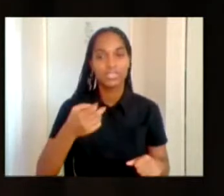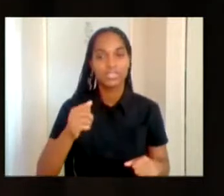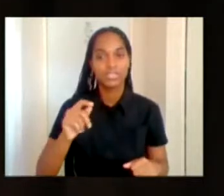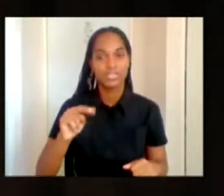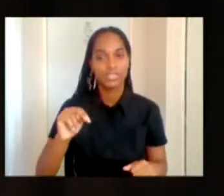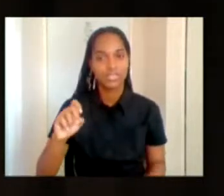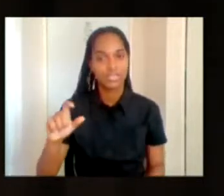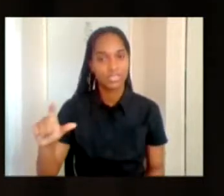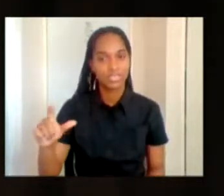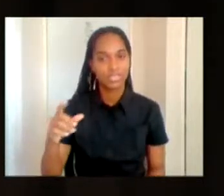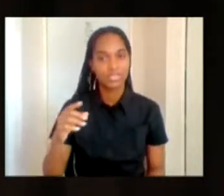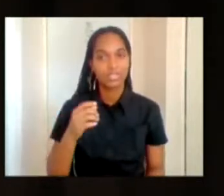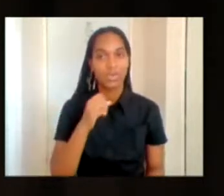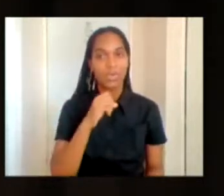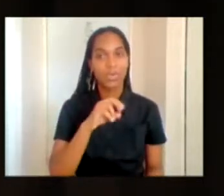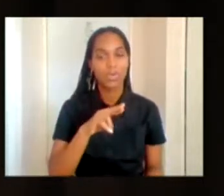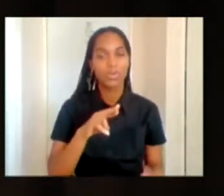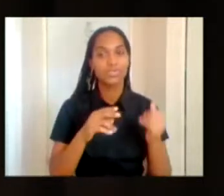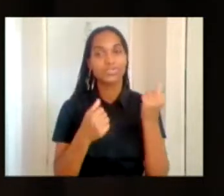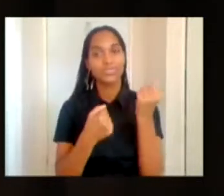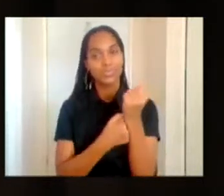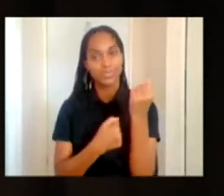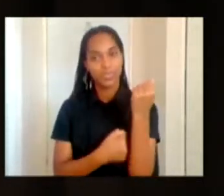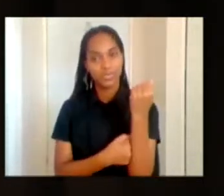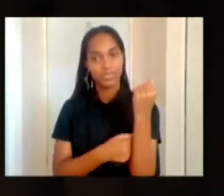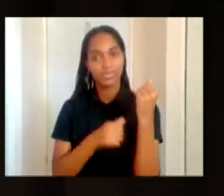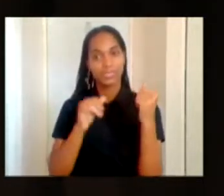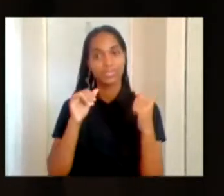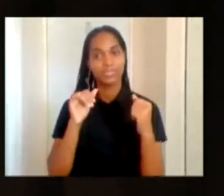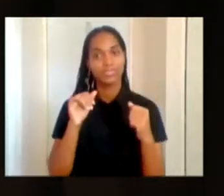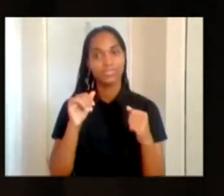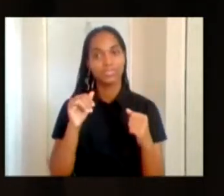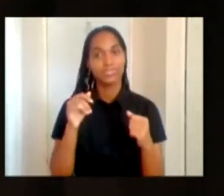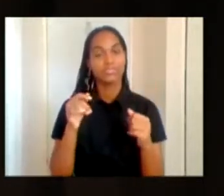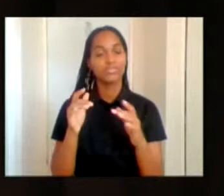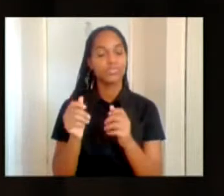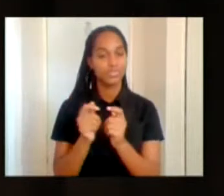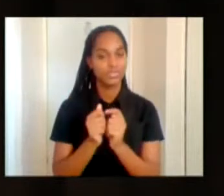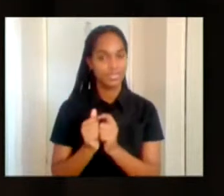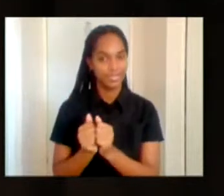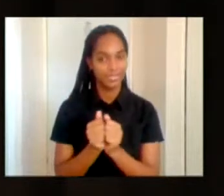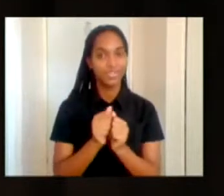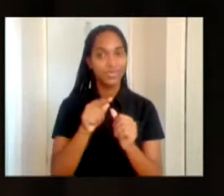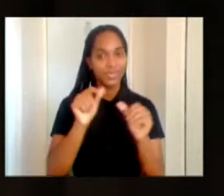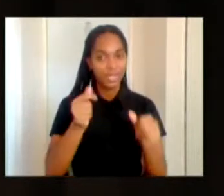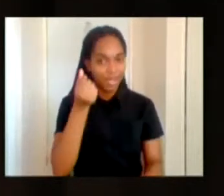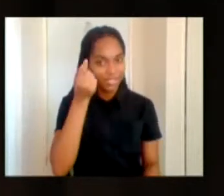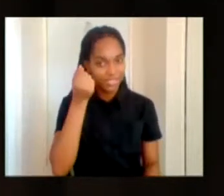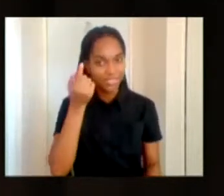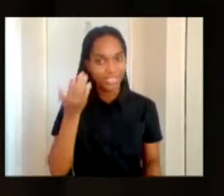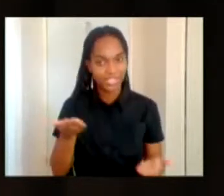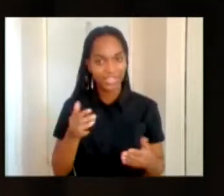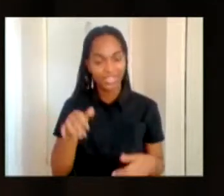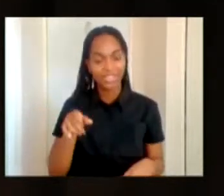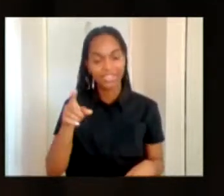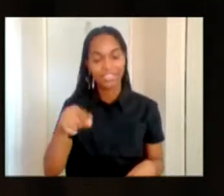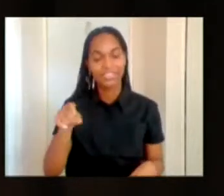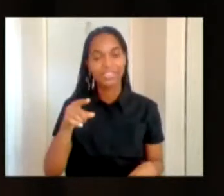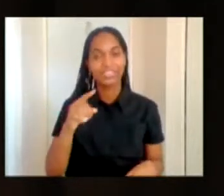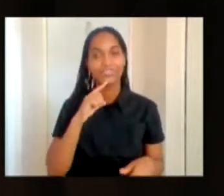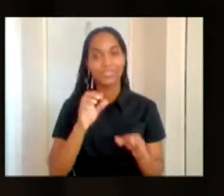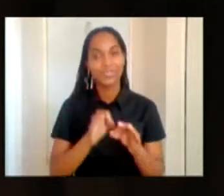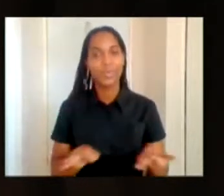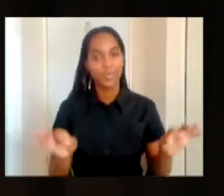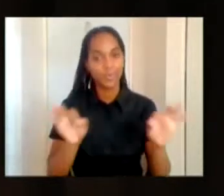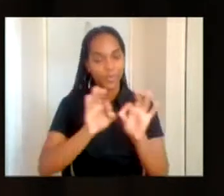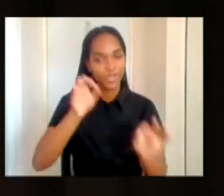need or chance or support, then broadband together. So you can understand here that there is a kind of very important concept here